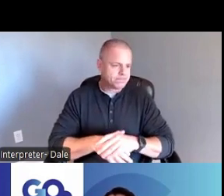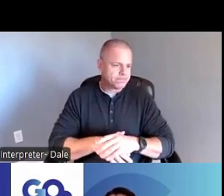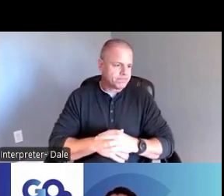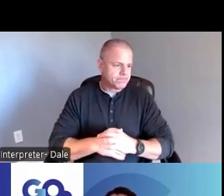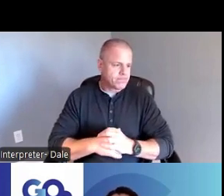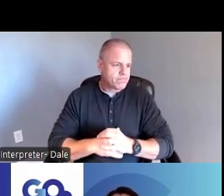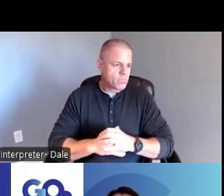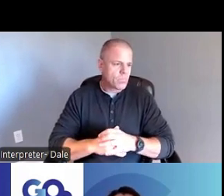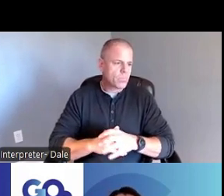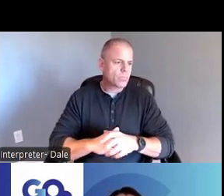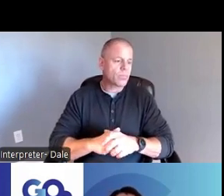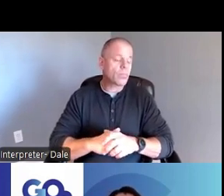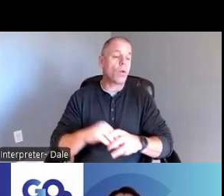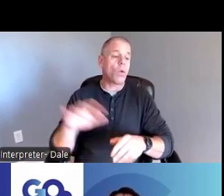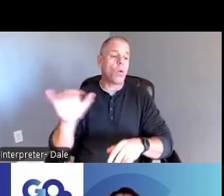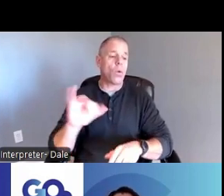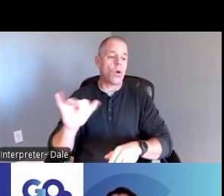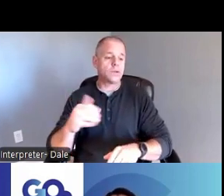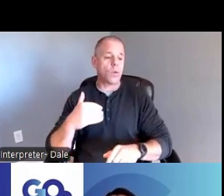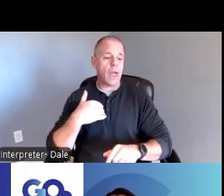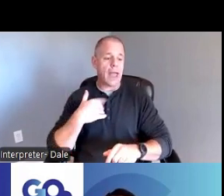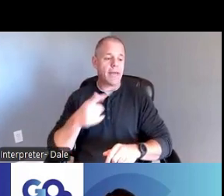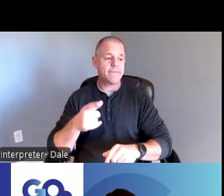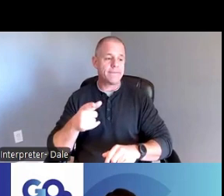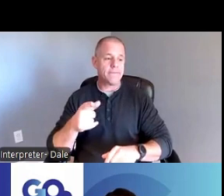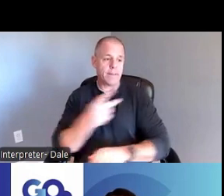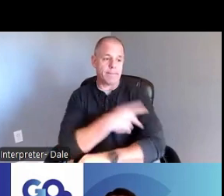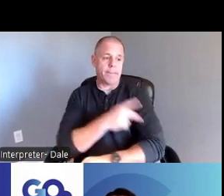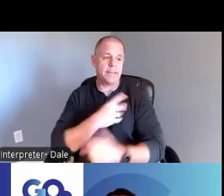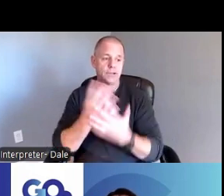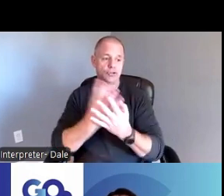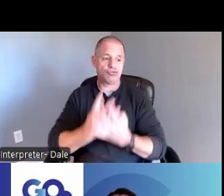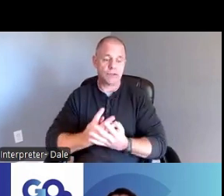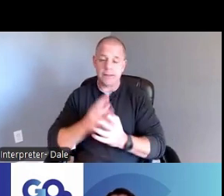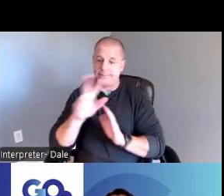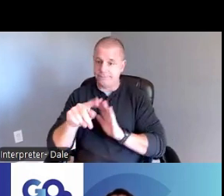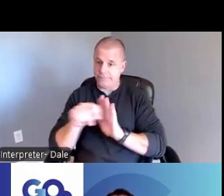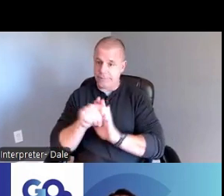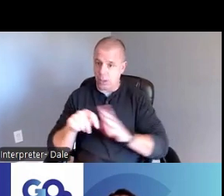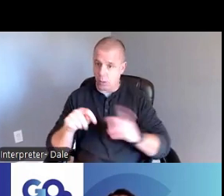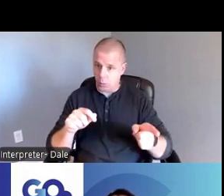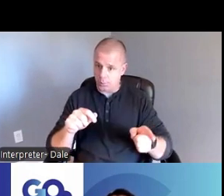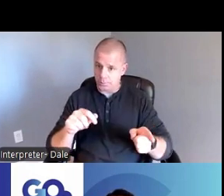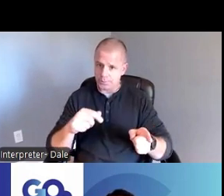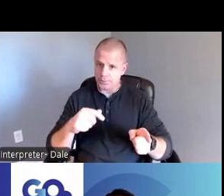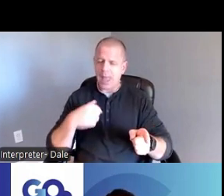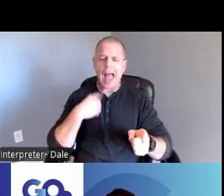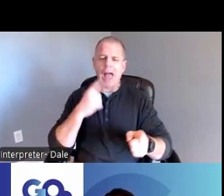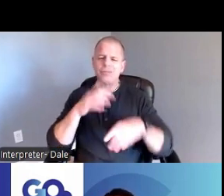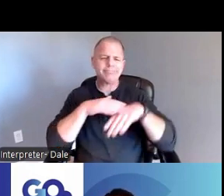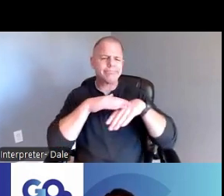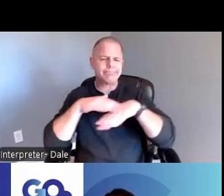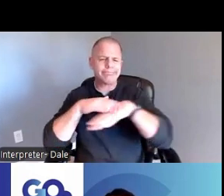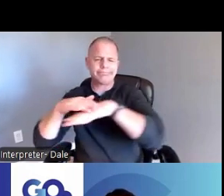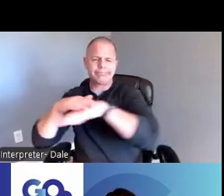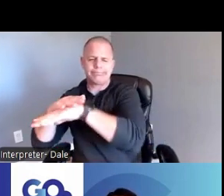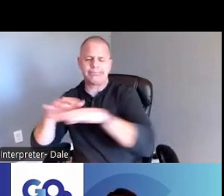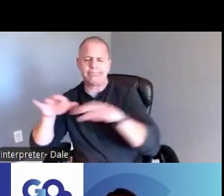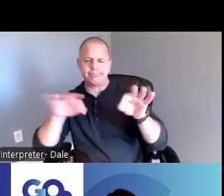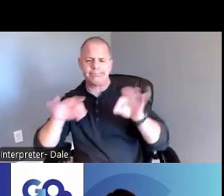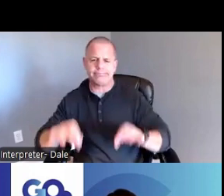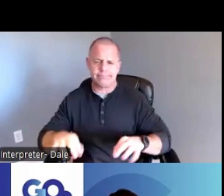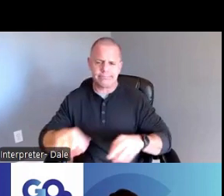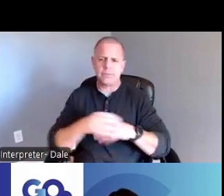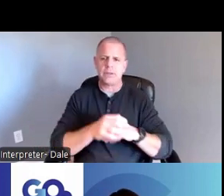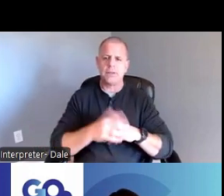We also have a patient screening education video. And again, I just wanted to highlight a lot of different things that Go-To offers, given